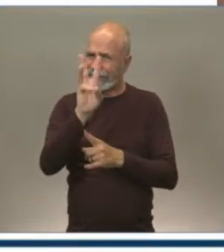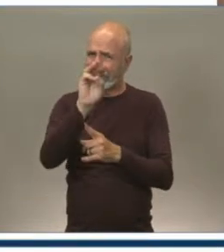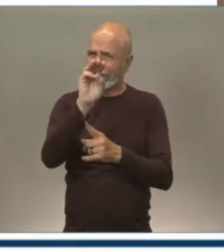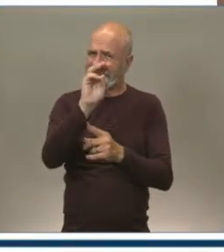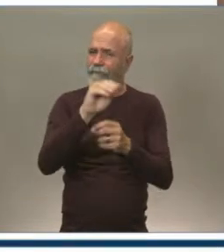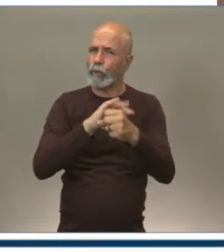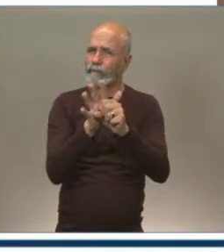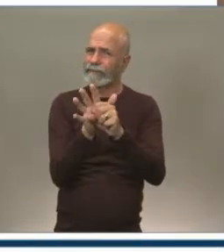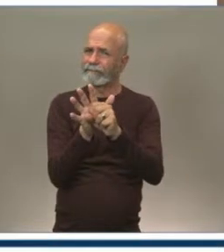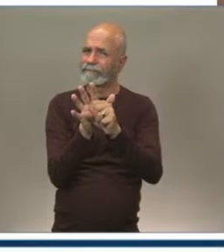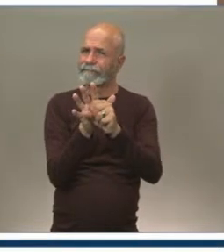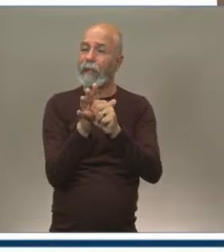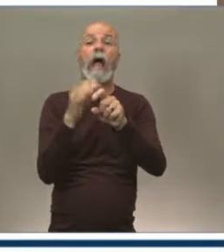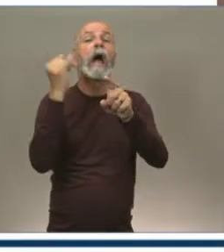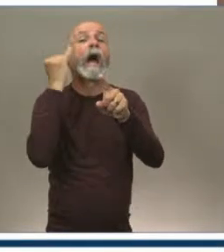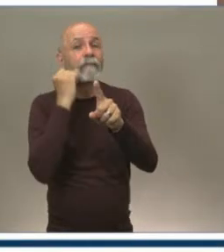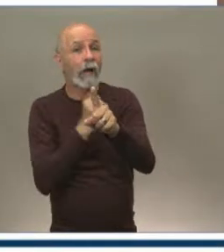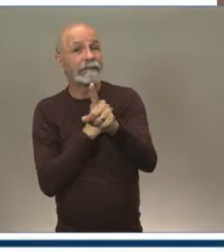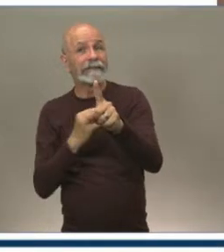our staff